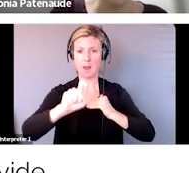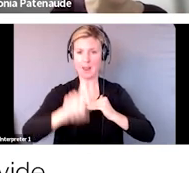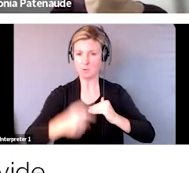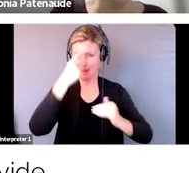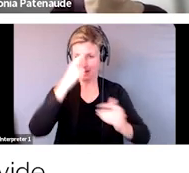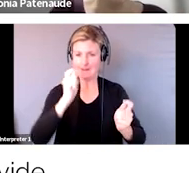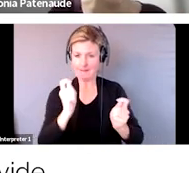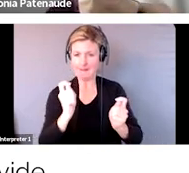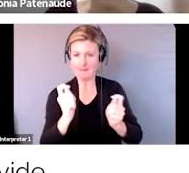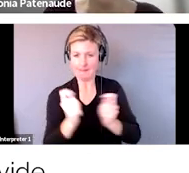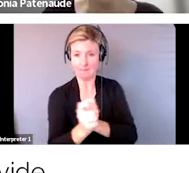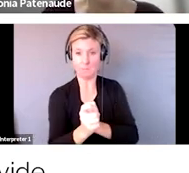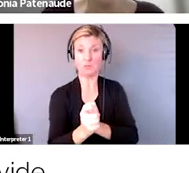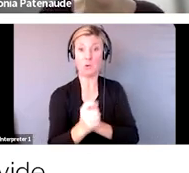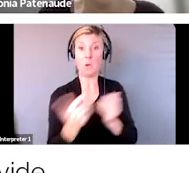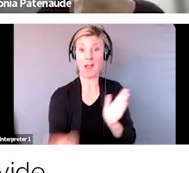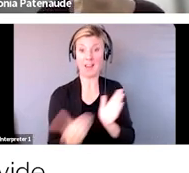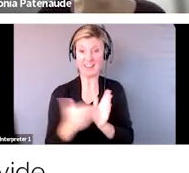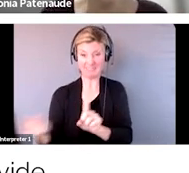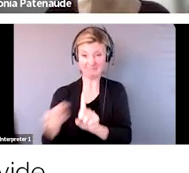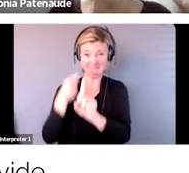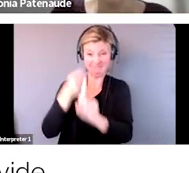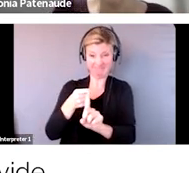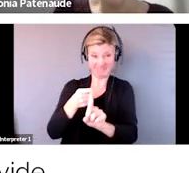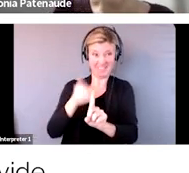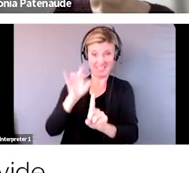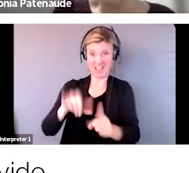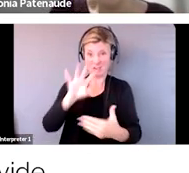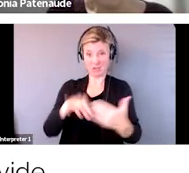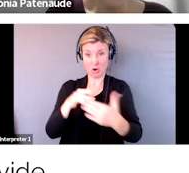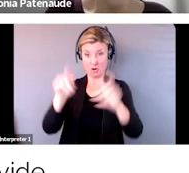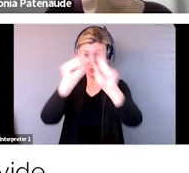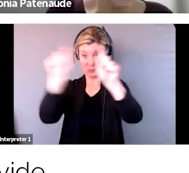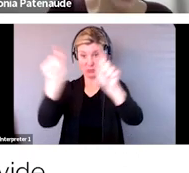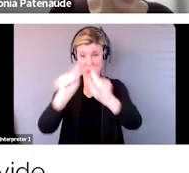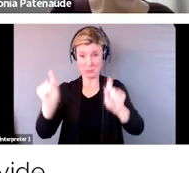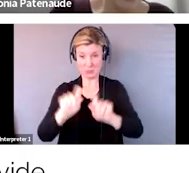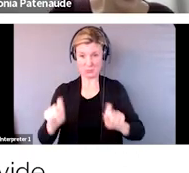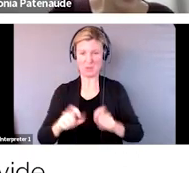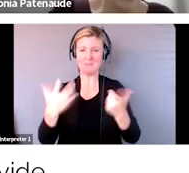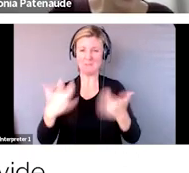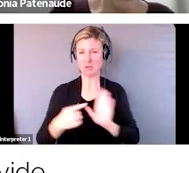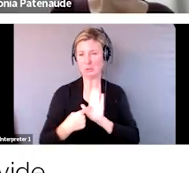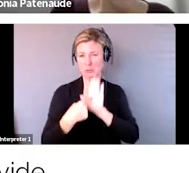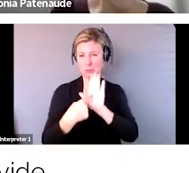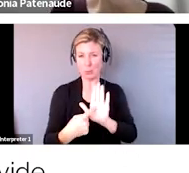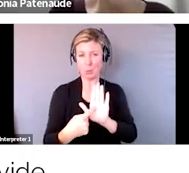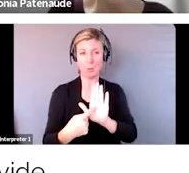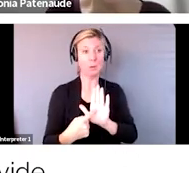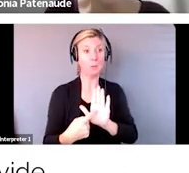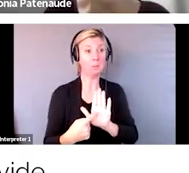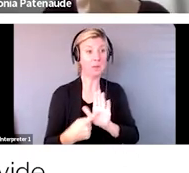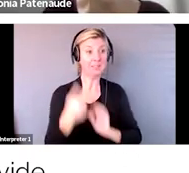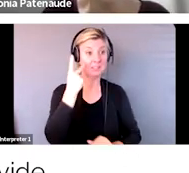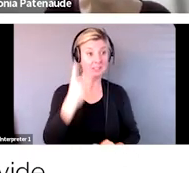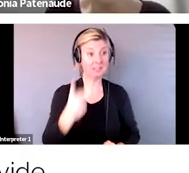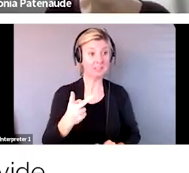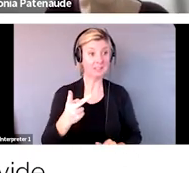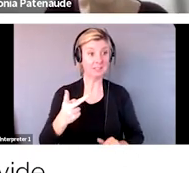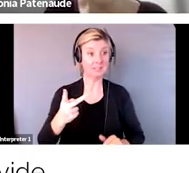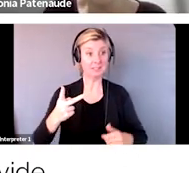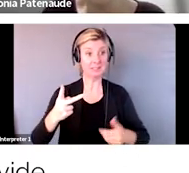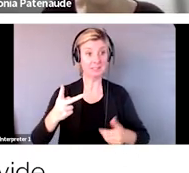you earlier, which is this chart here. Now, I don't know how many of you noticed, but IBM was in second place